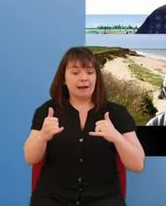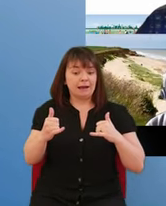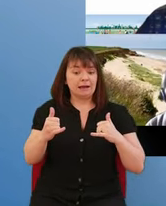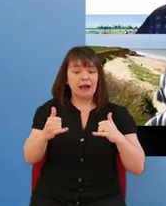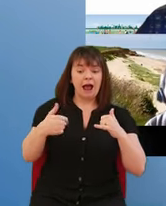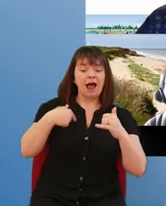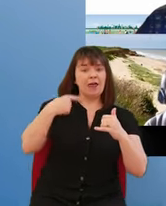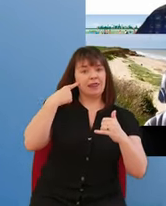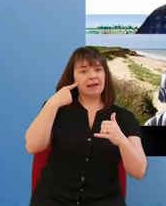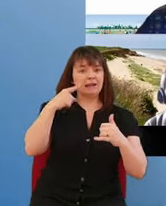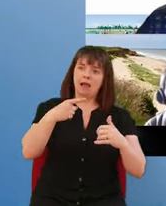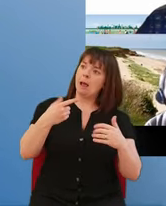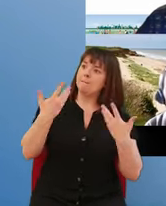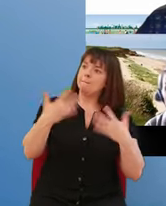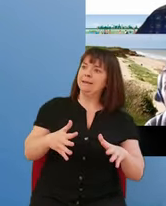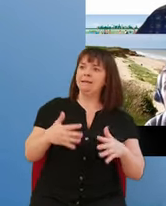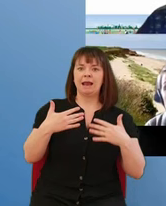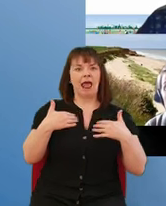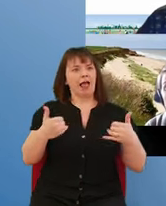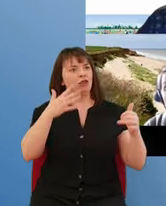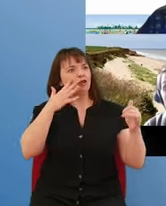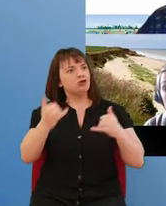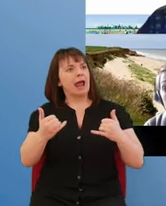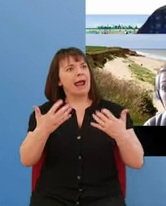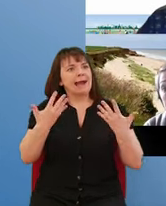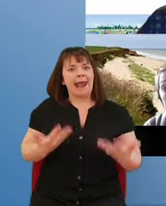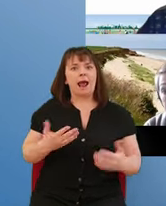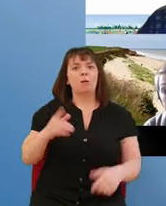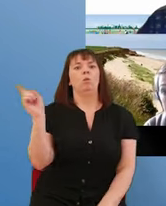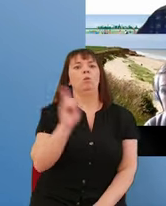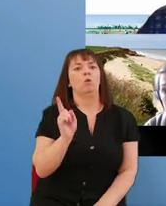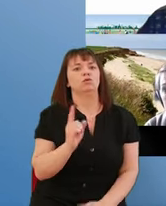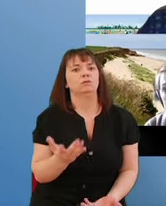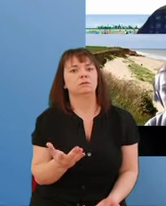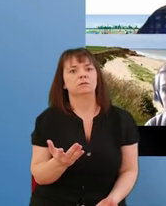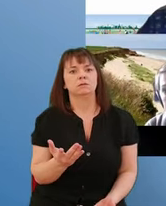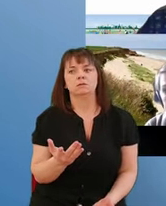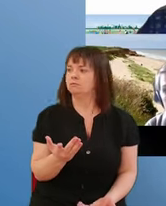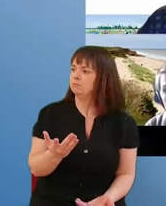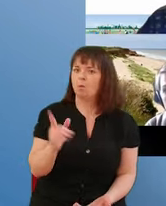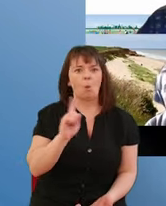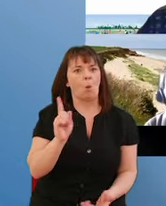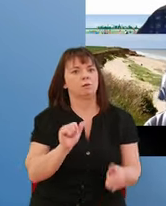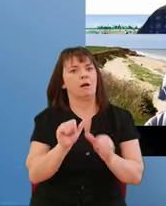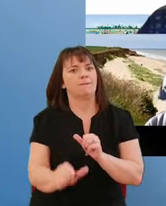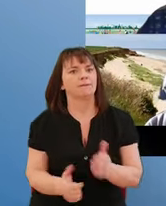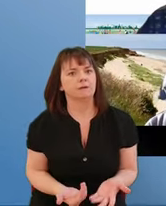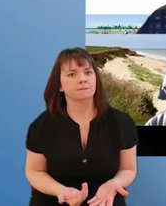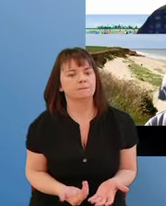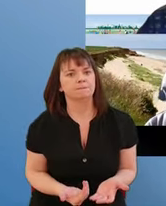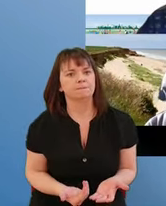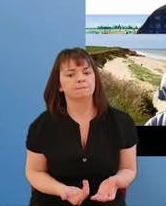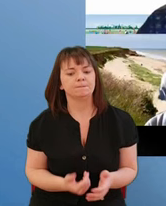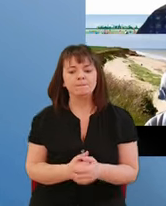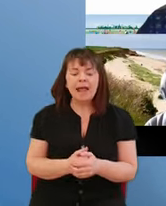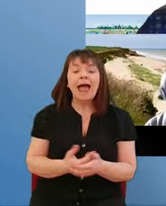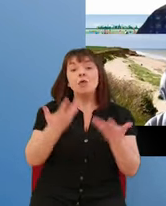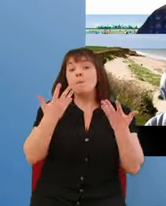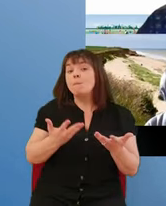to support people, particularly with SMI, to lose weight. So we're piloting that at the moment. And we've just